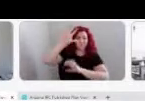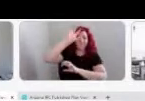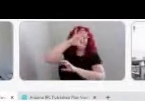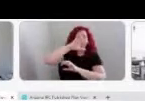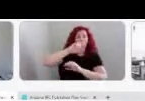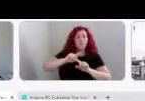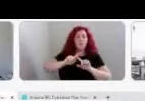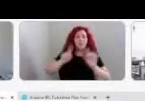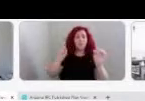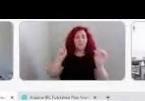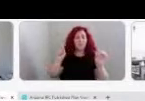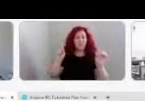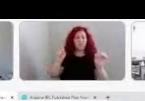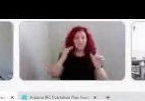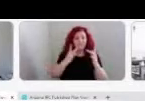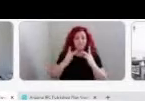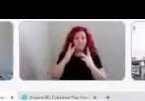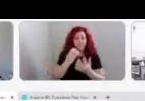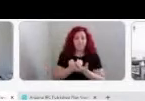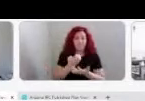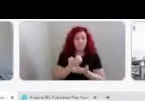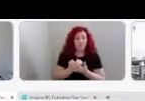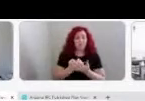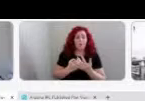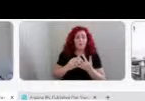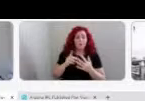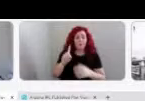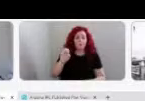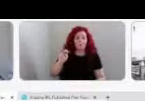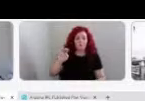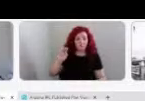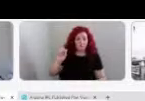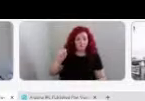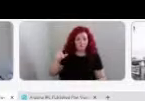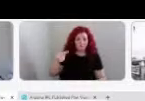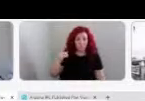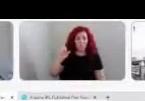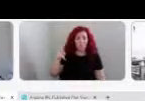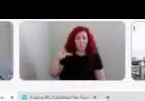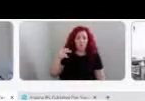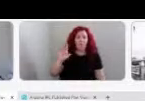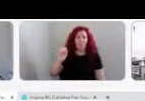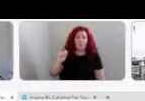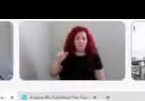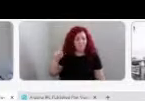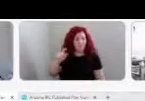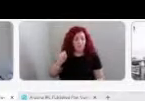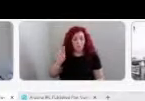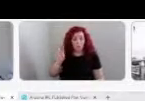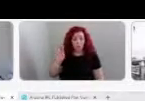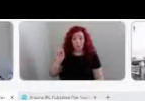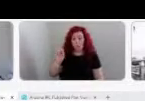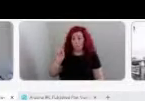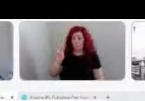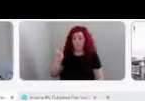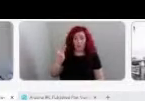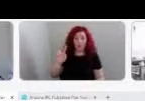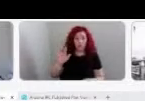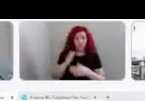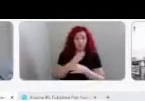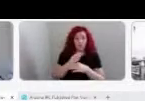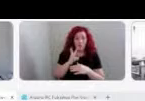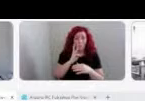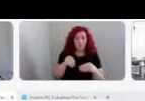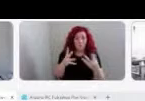disparate economies demographics and needs oro valley shares a water supply with casa adobes and pima